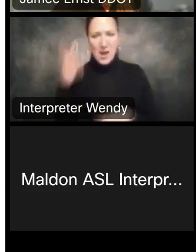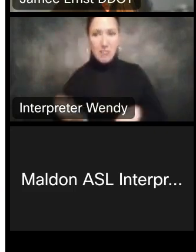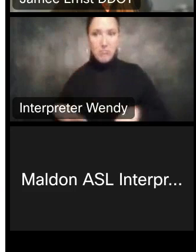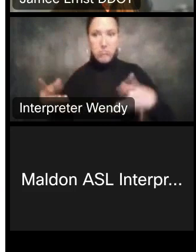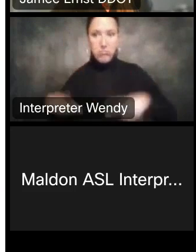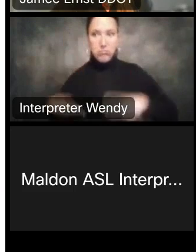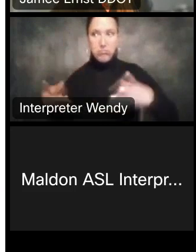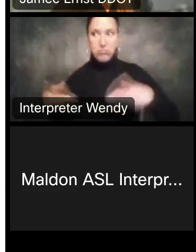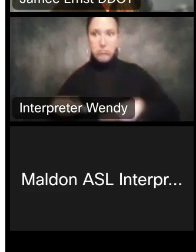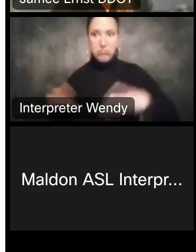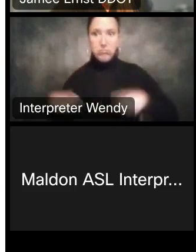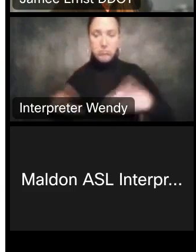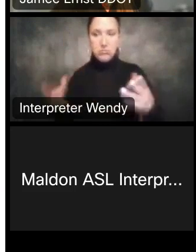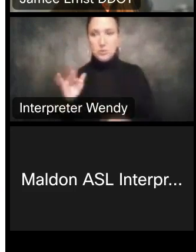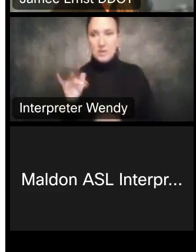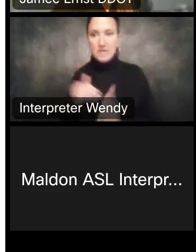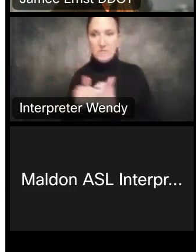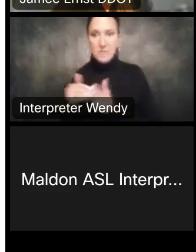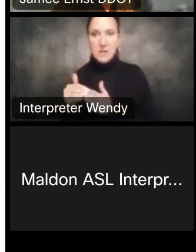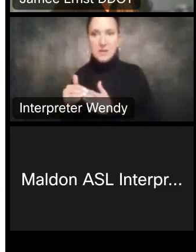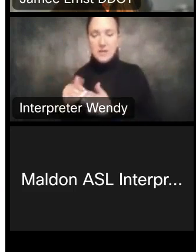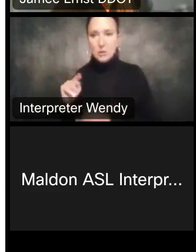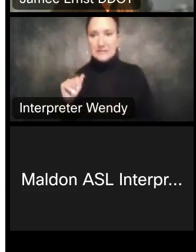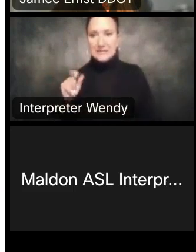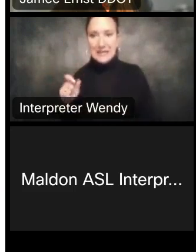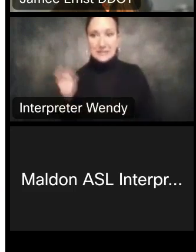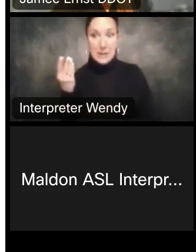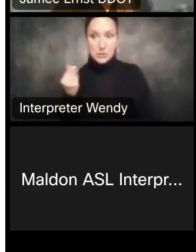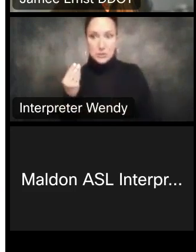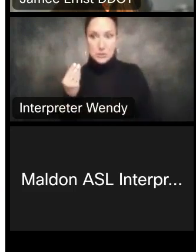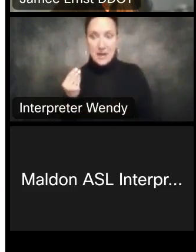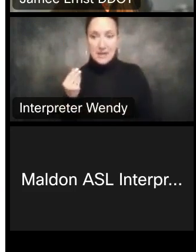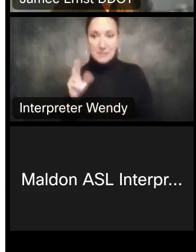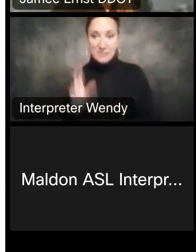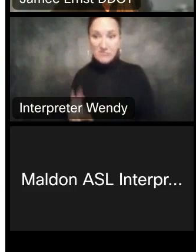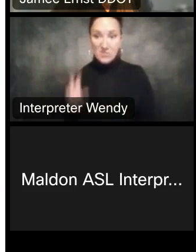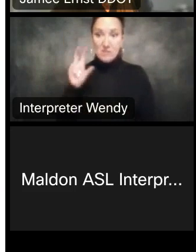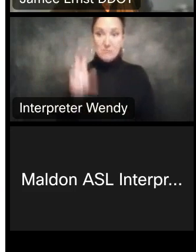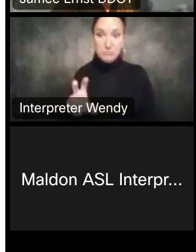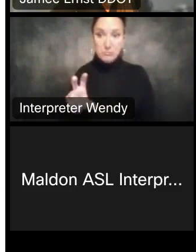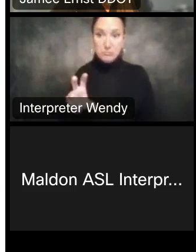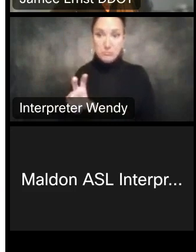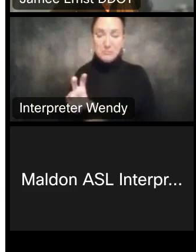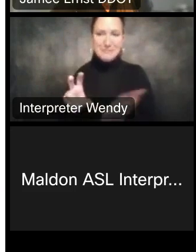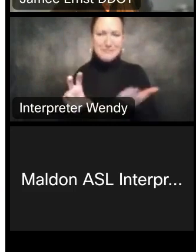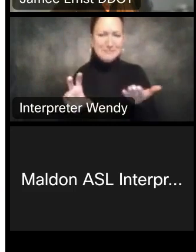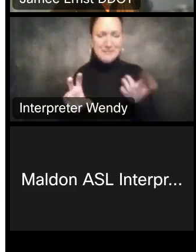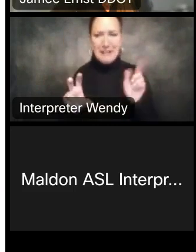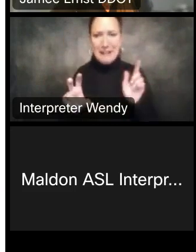or $25 million of taxpayers' money when you'll be looking for